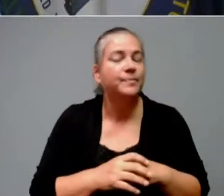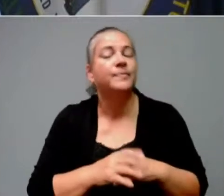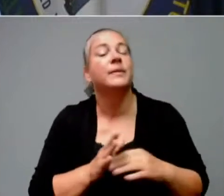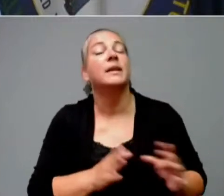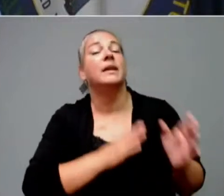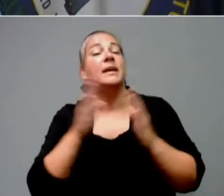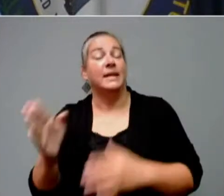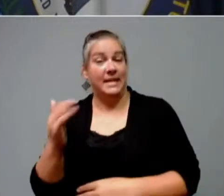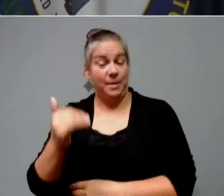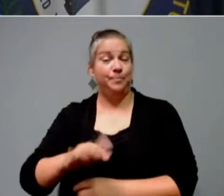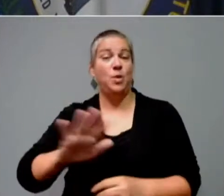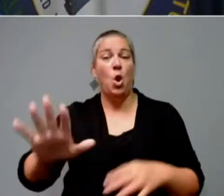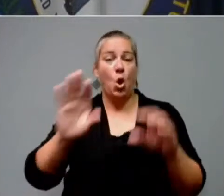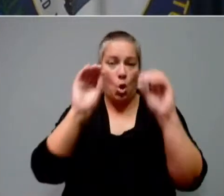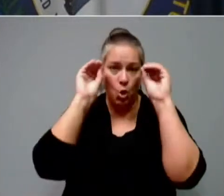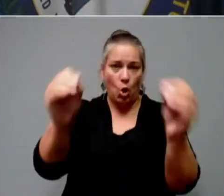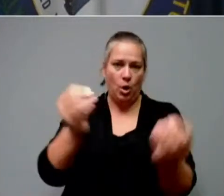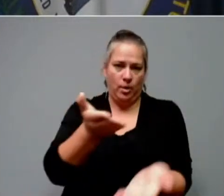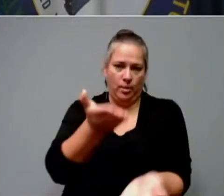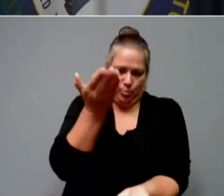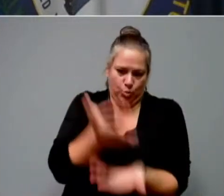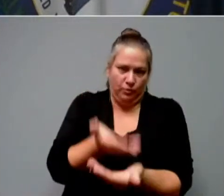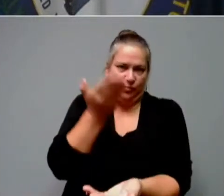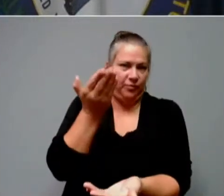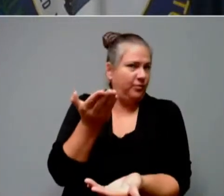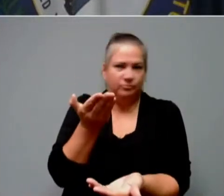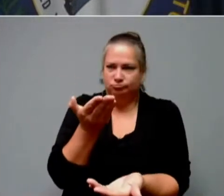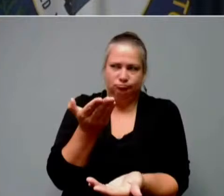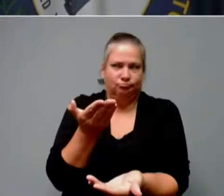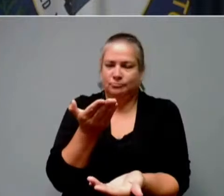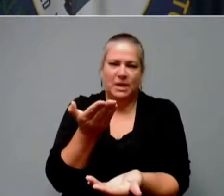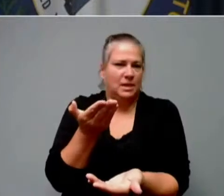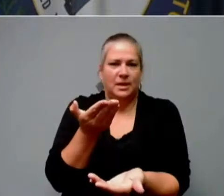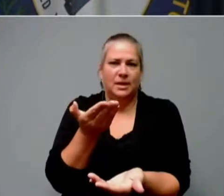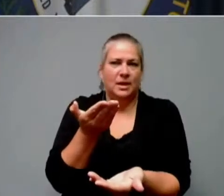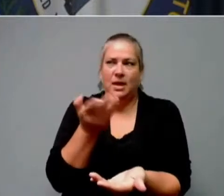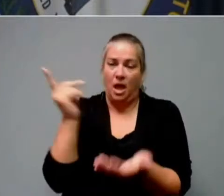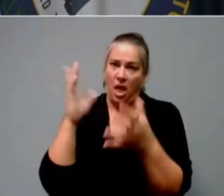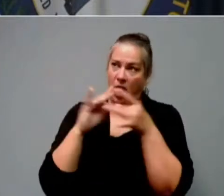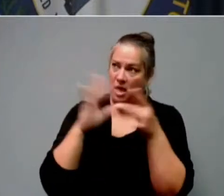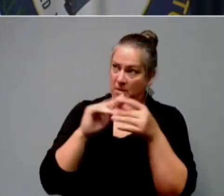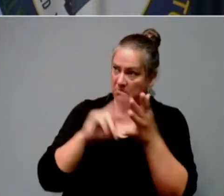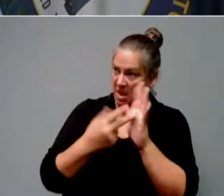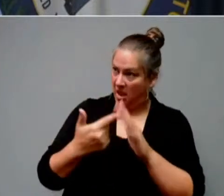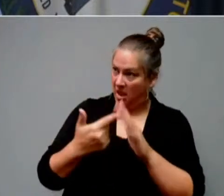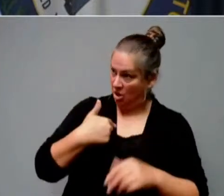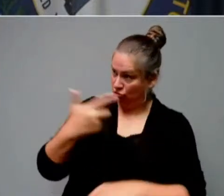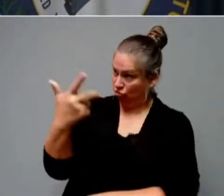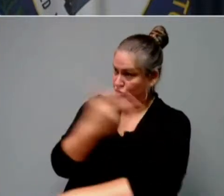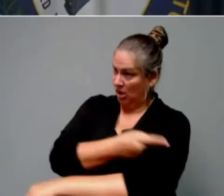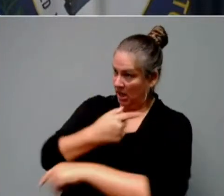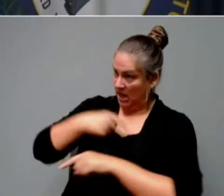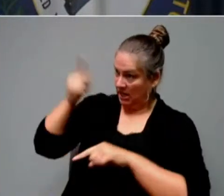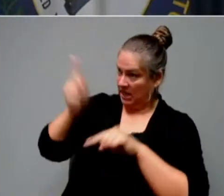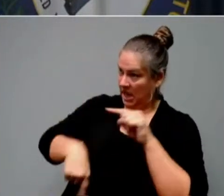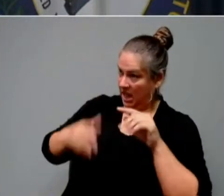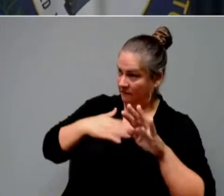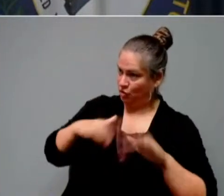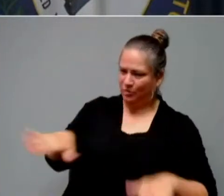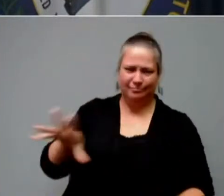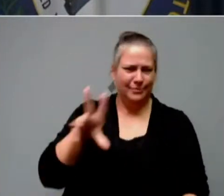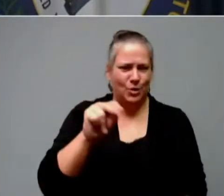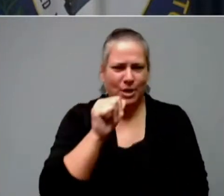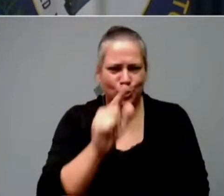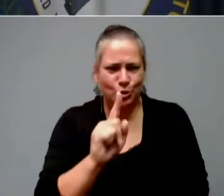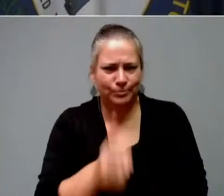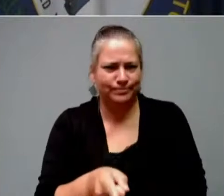sort that these vaccines have any adverse impact on your fertility. There is not a single warning